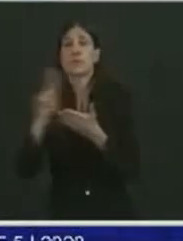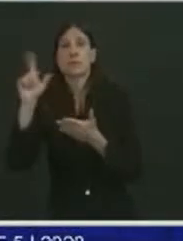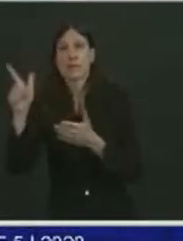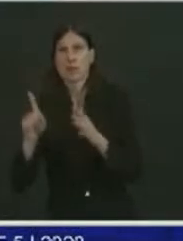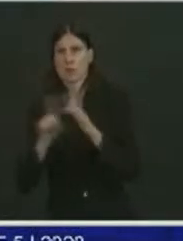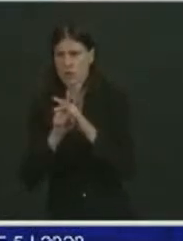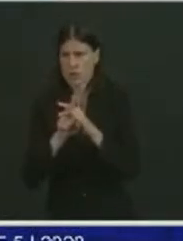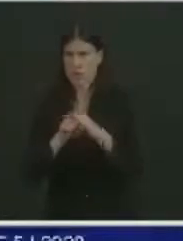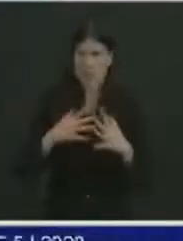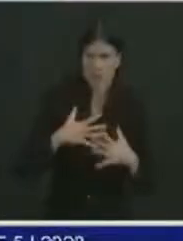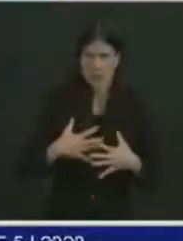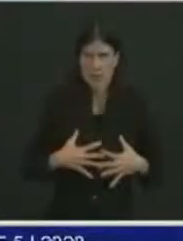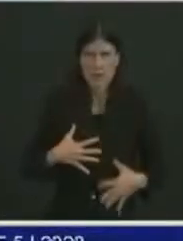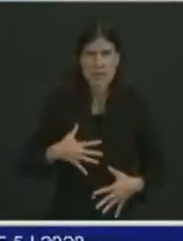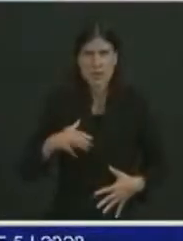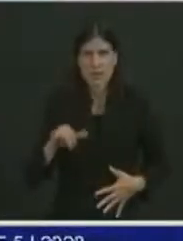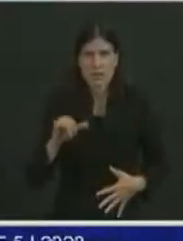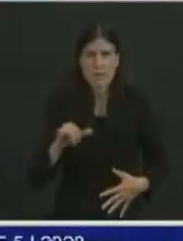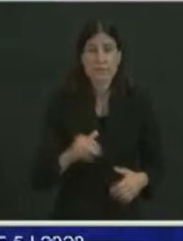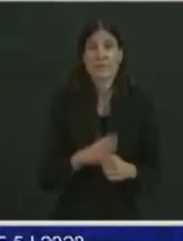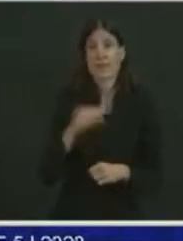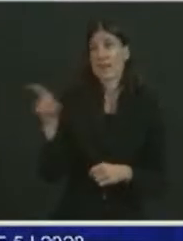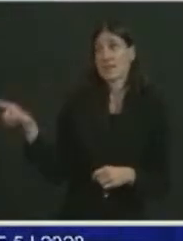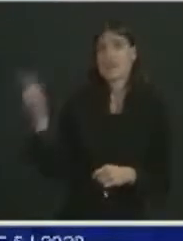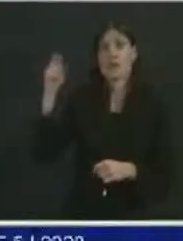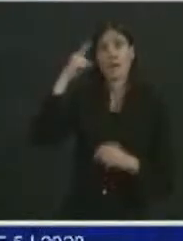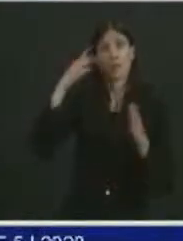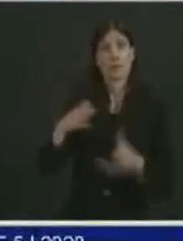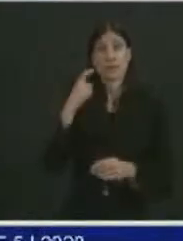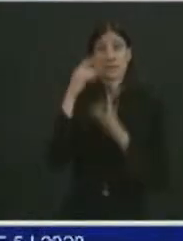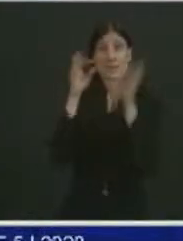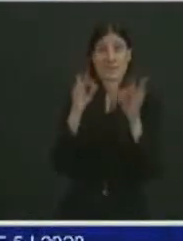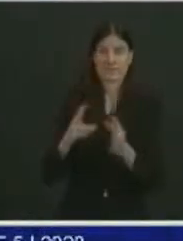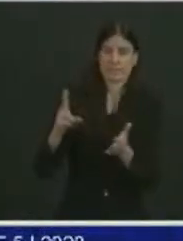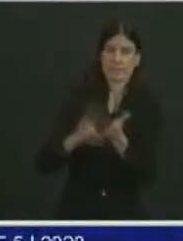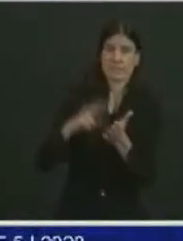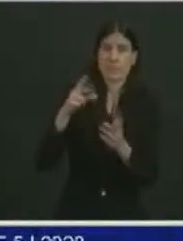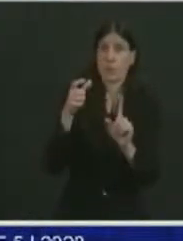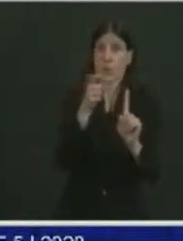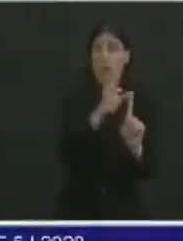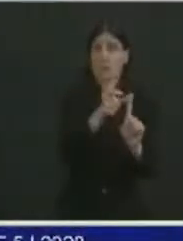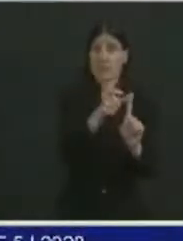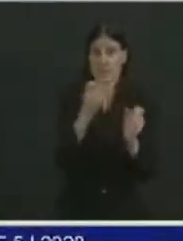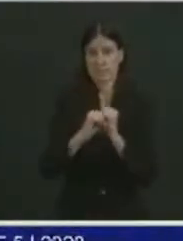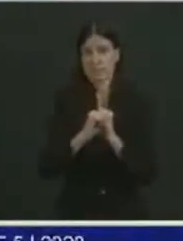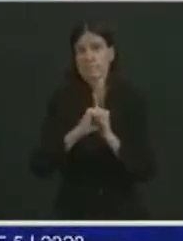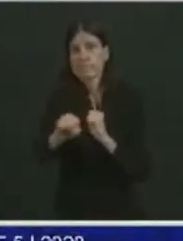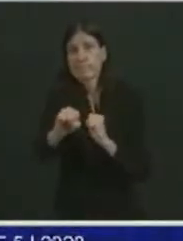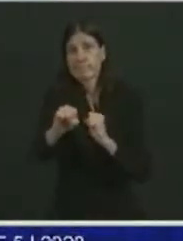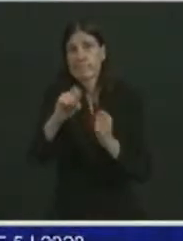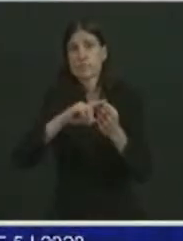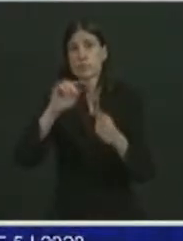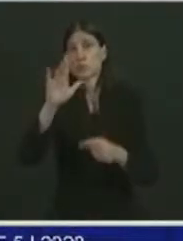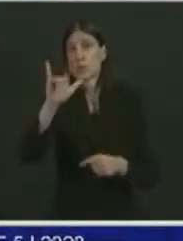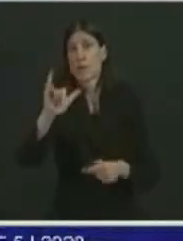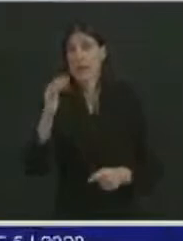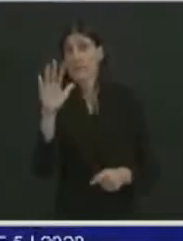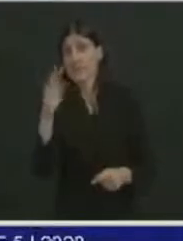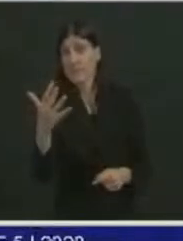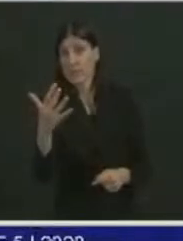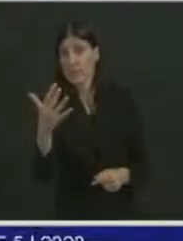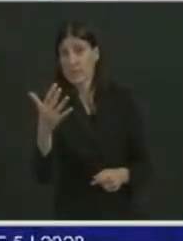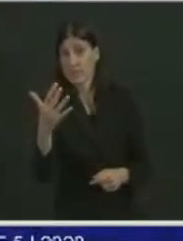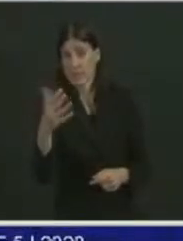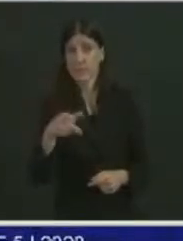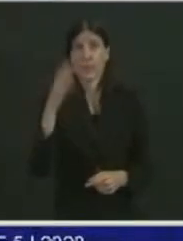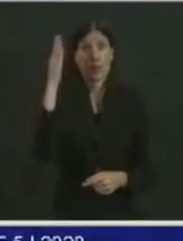the reason for that, being able to stay home, is to monitor for symptoms. That's